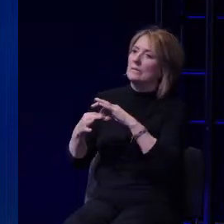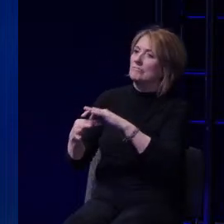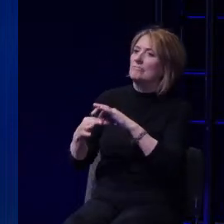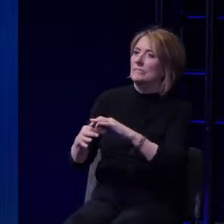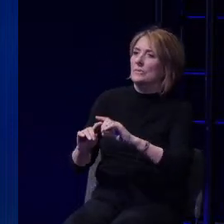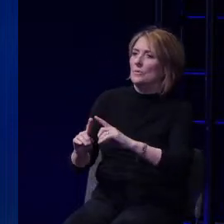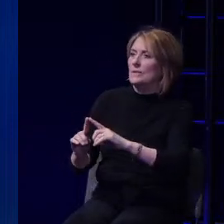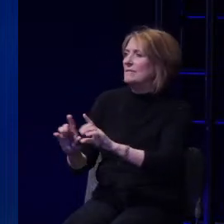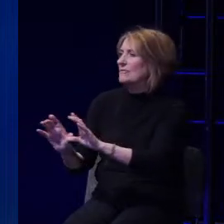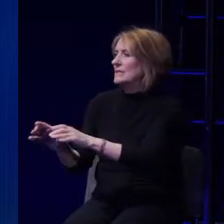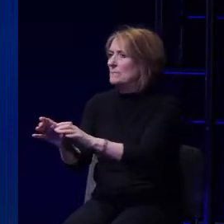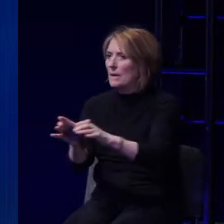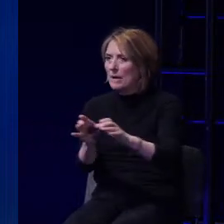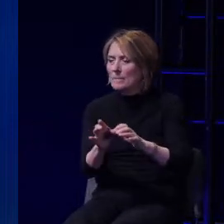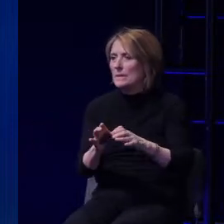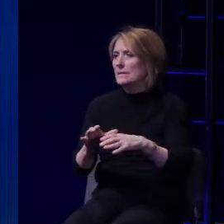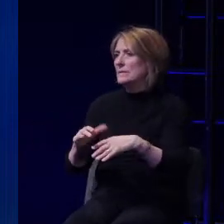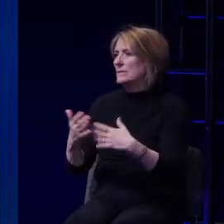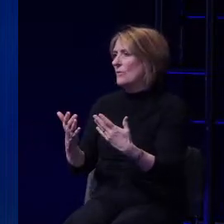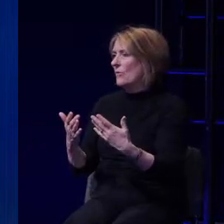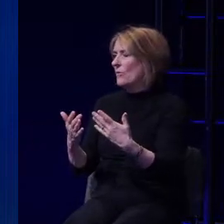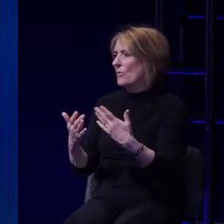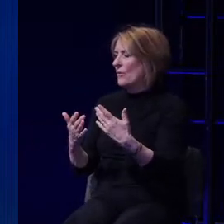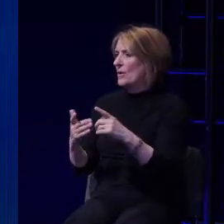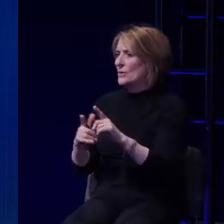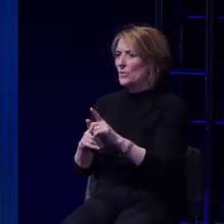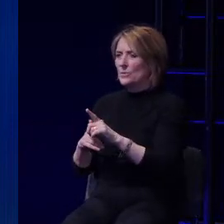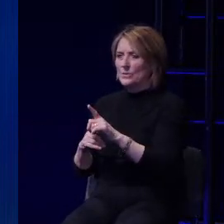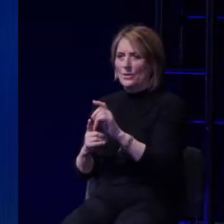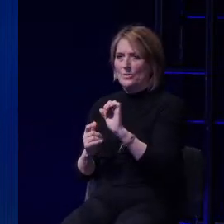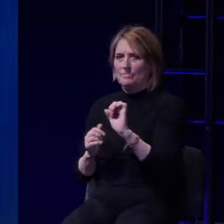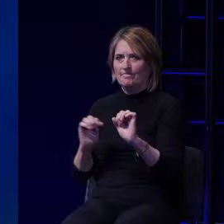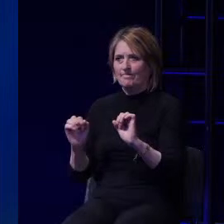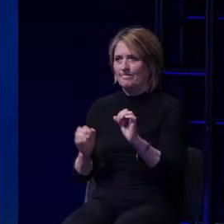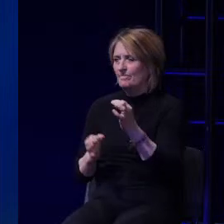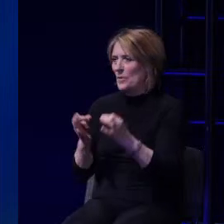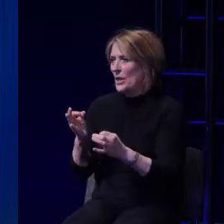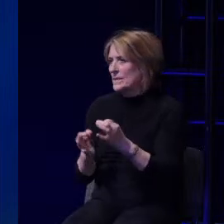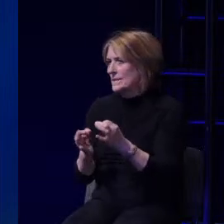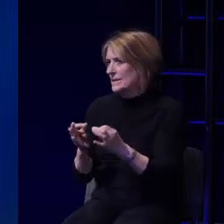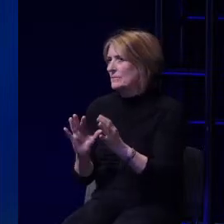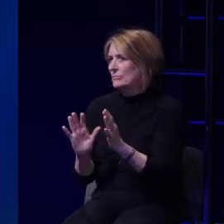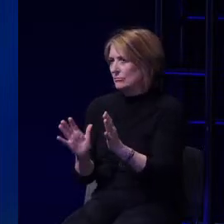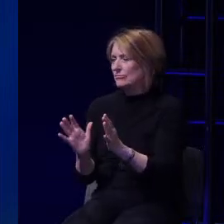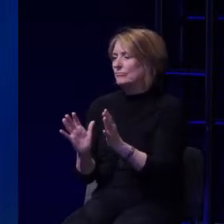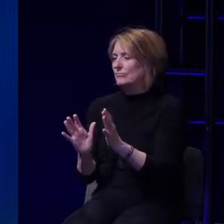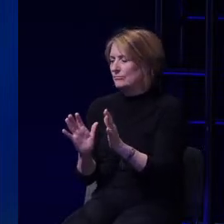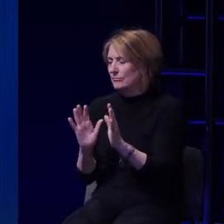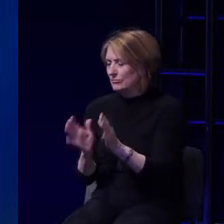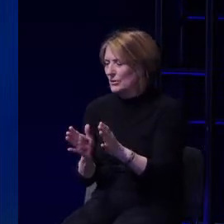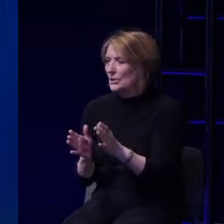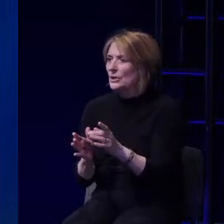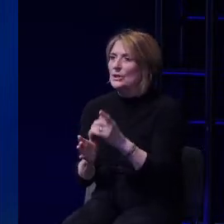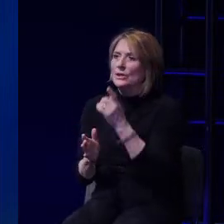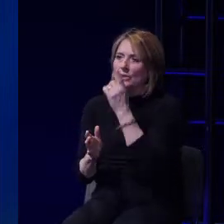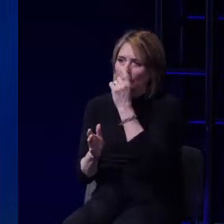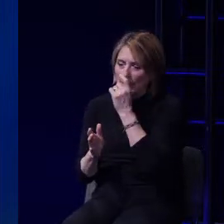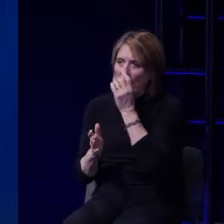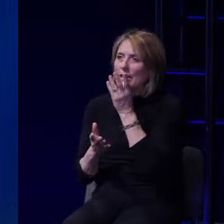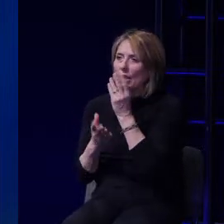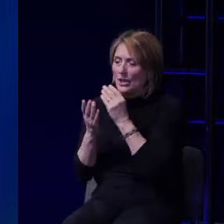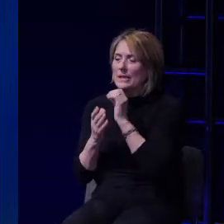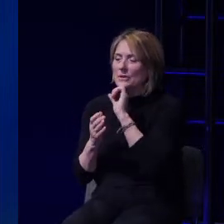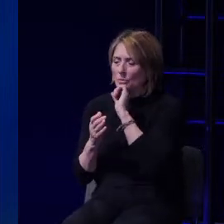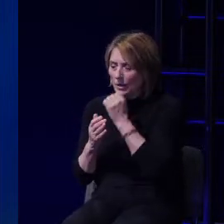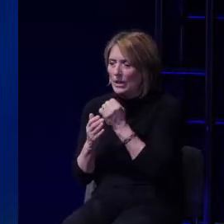different departments and how the politics go, you know, that's, you can learn that, and you do learn